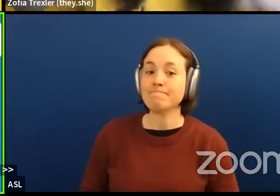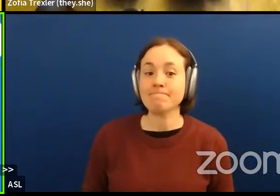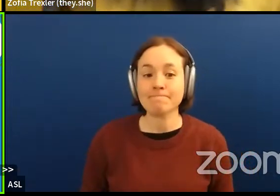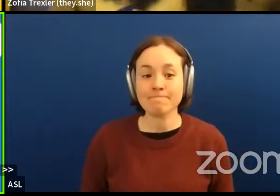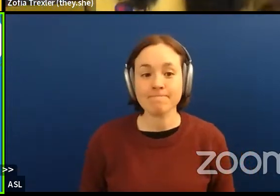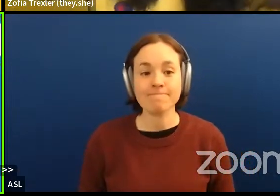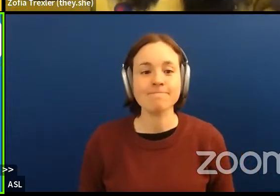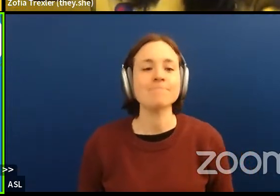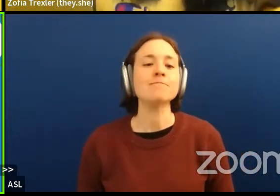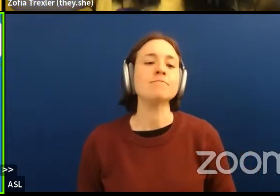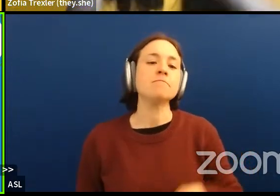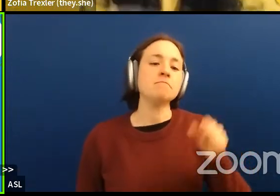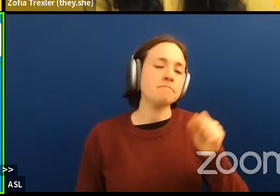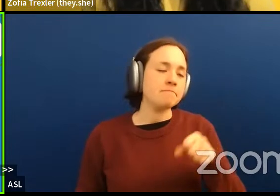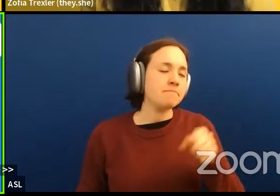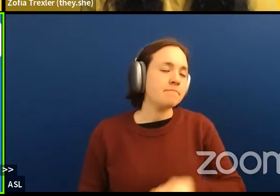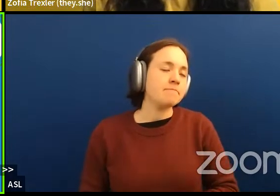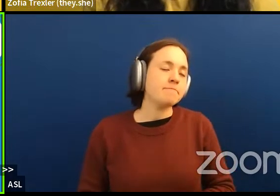Like I said,